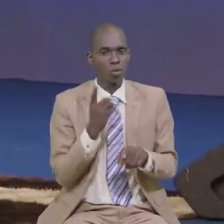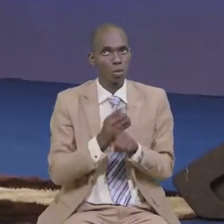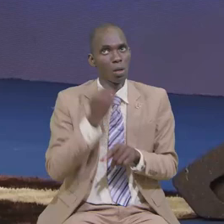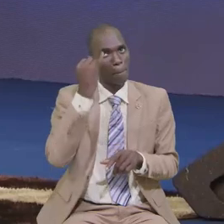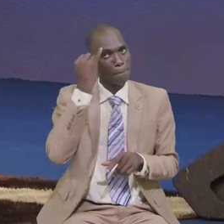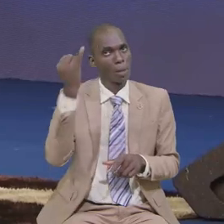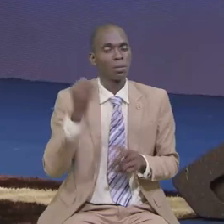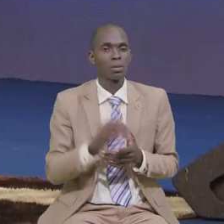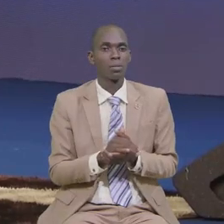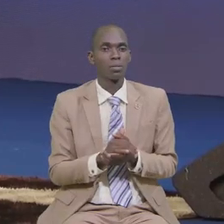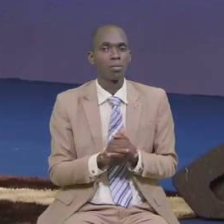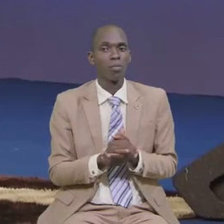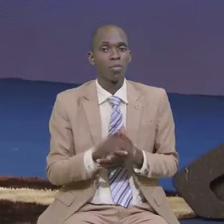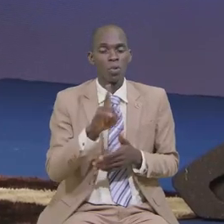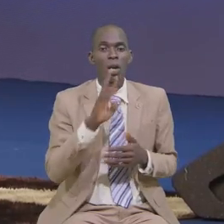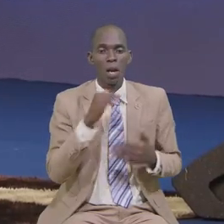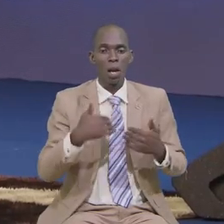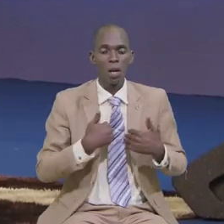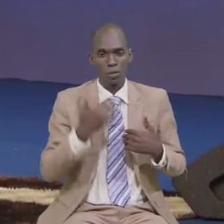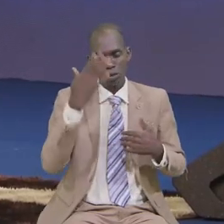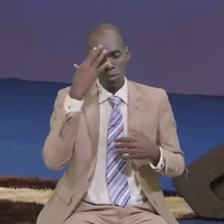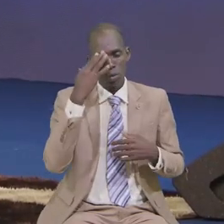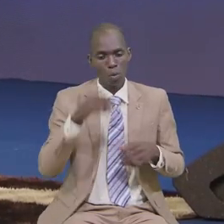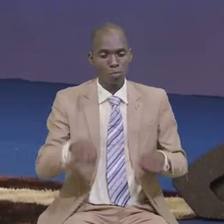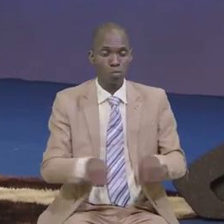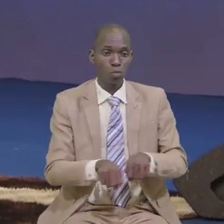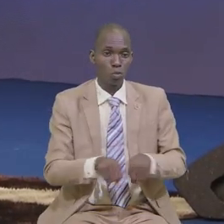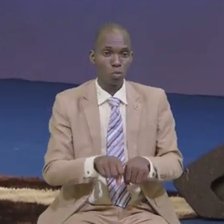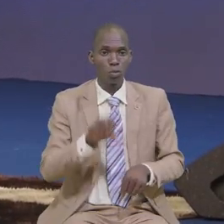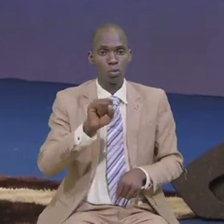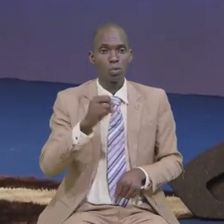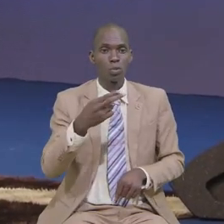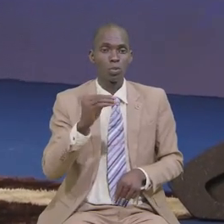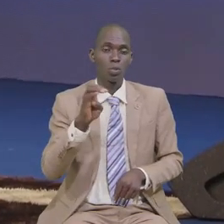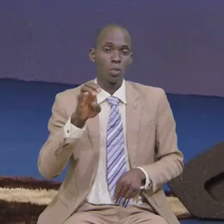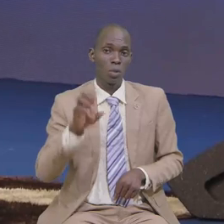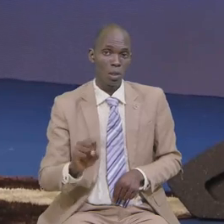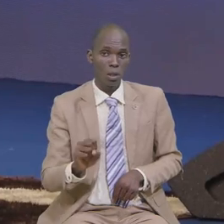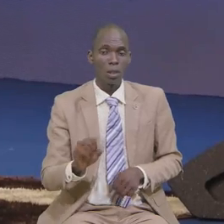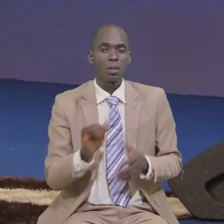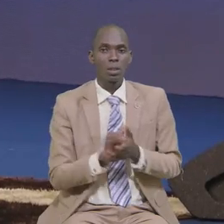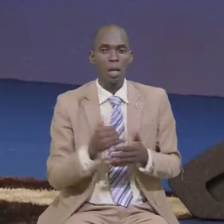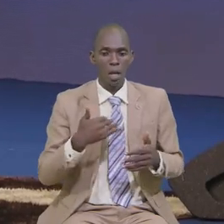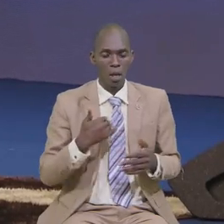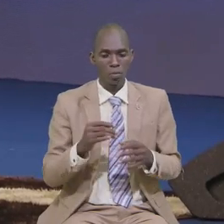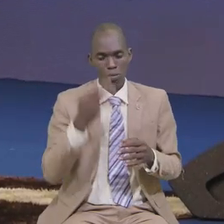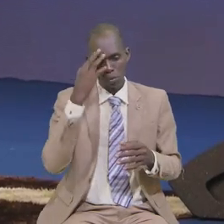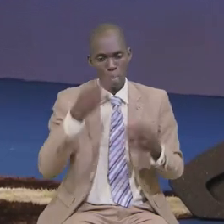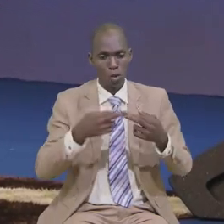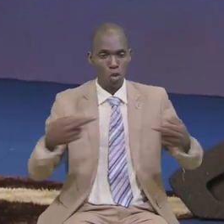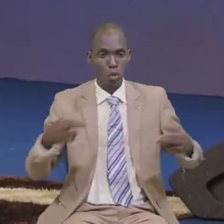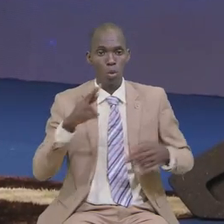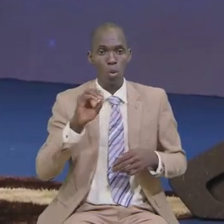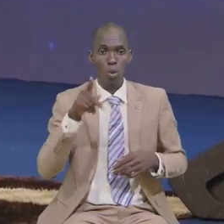You're wearing boots, you're wearing shoes that has straps,